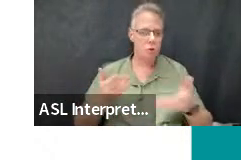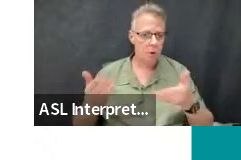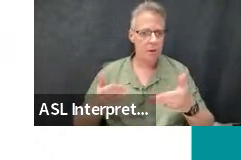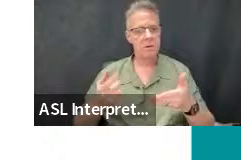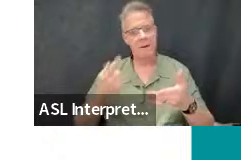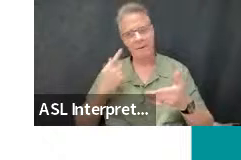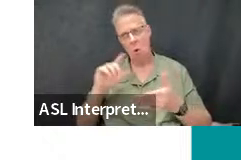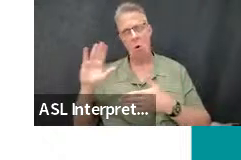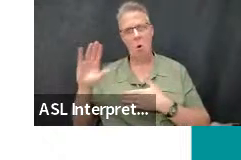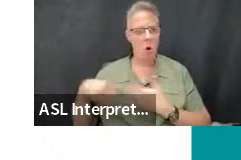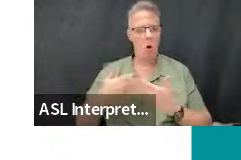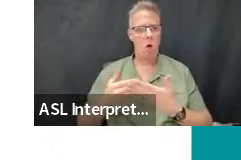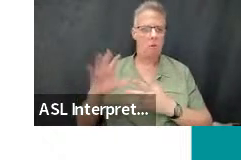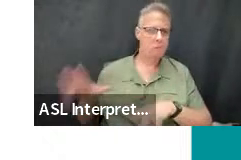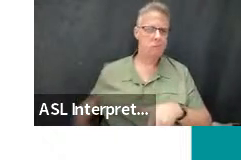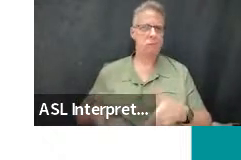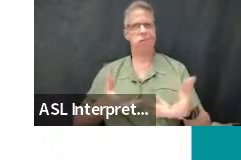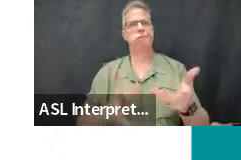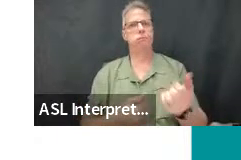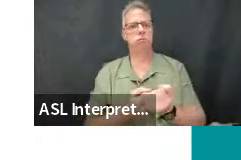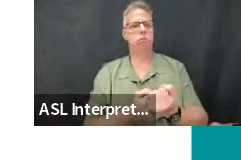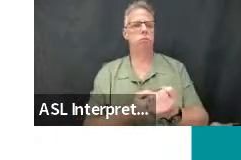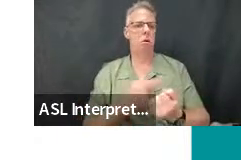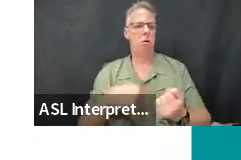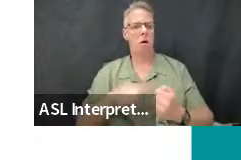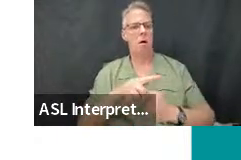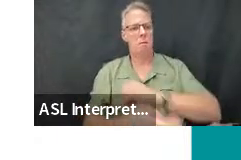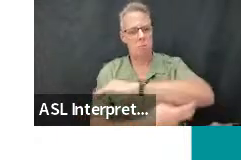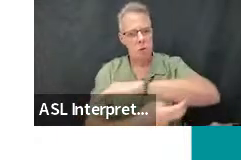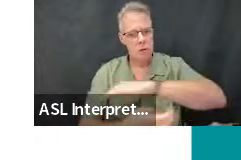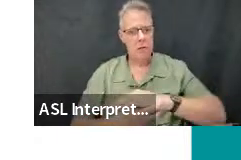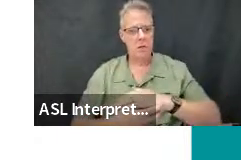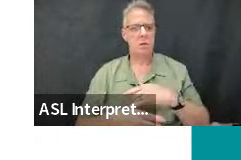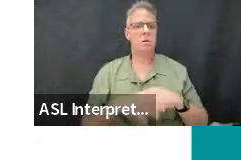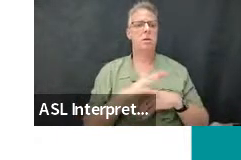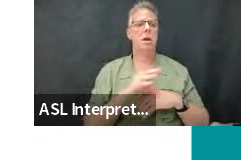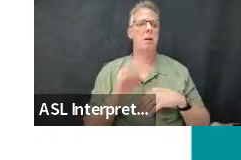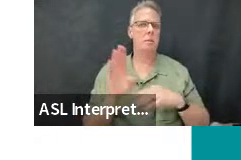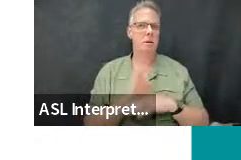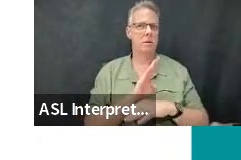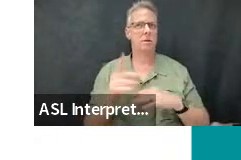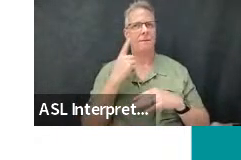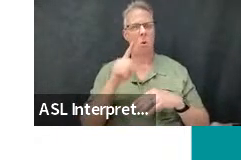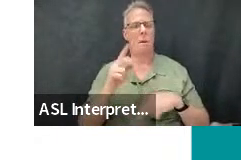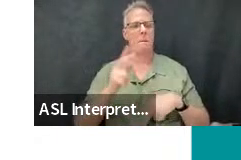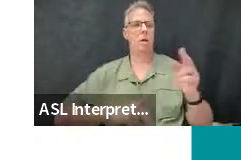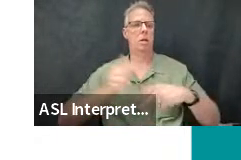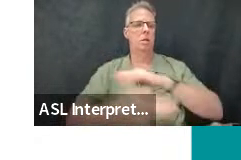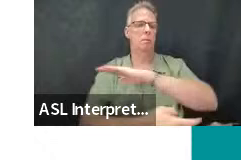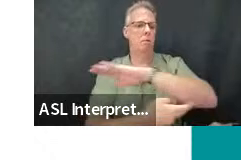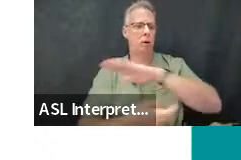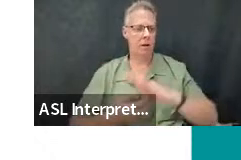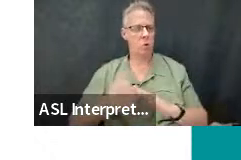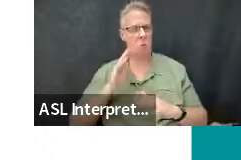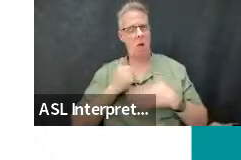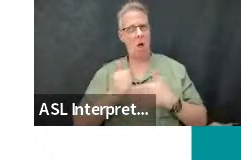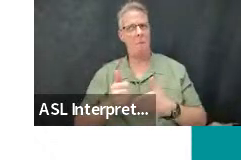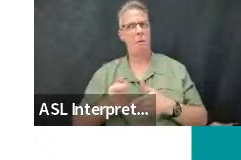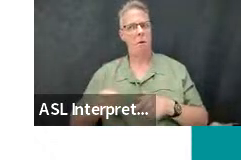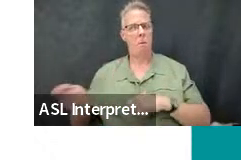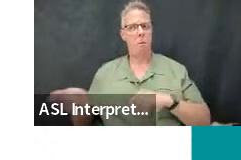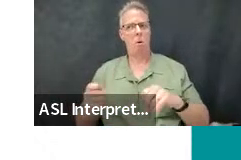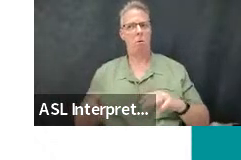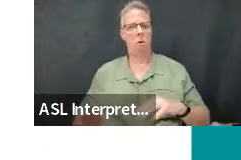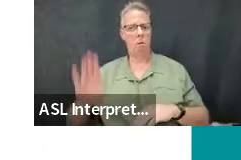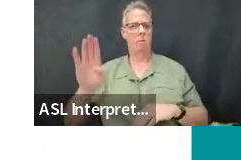services to the employees and the businesses associated with construction. And generally what we